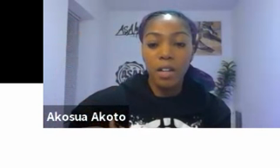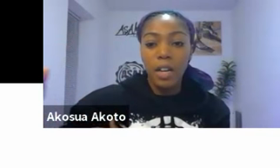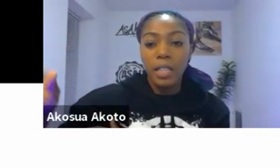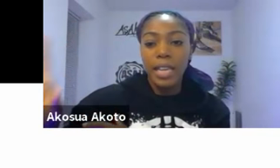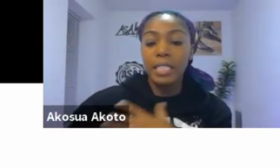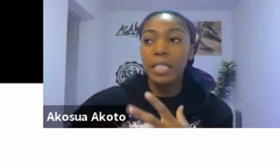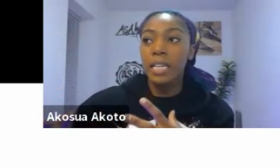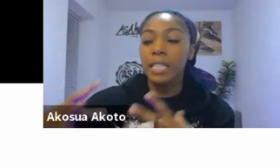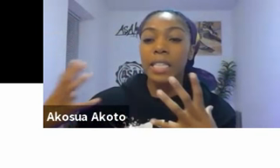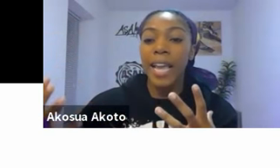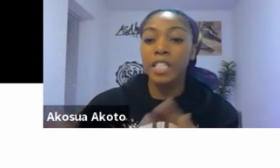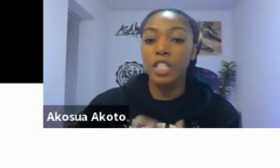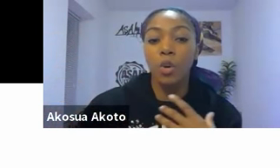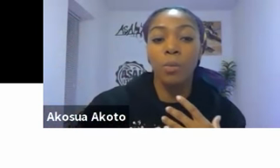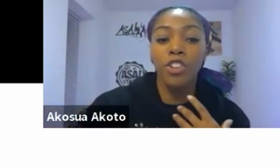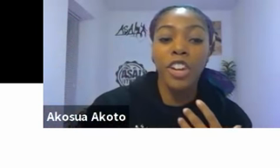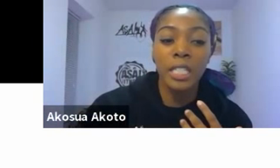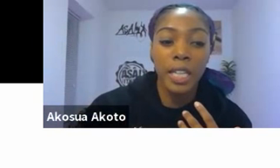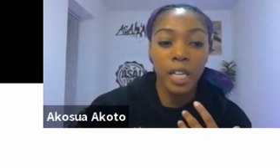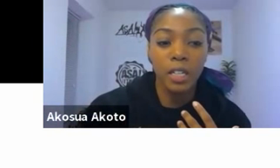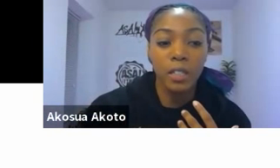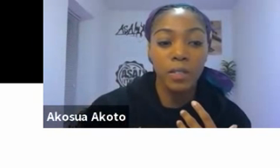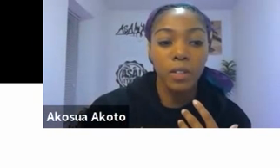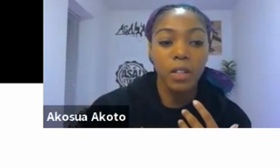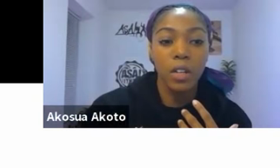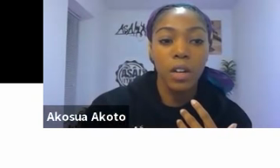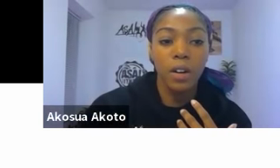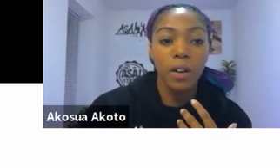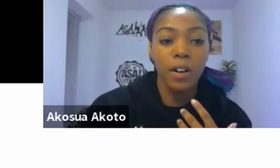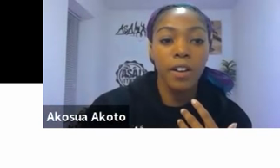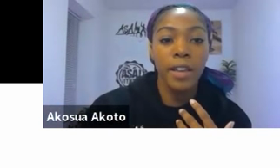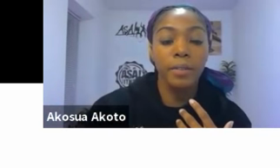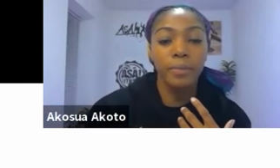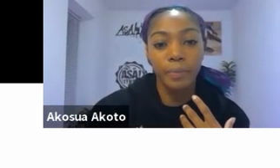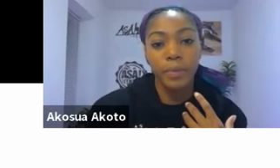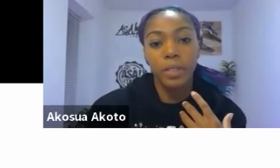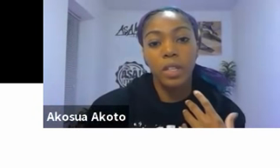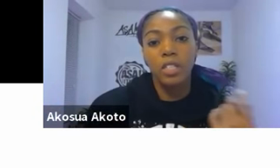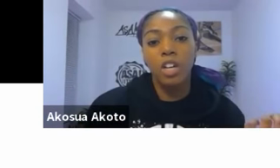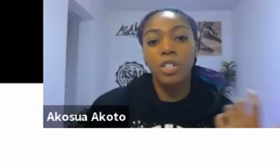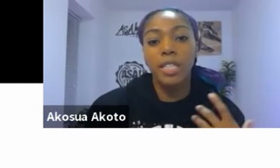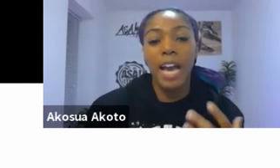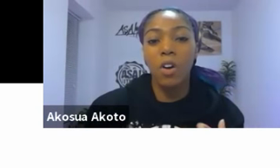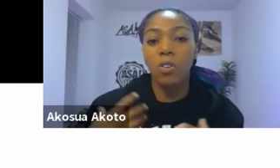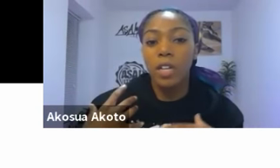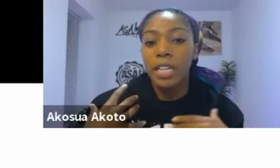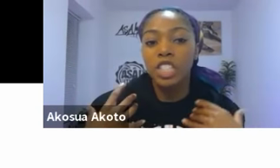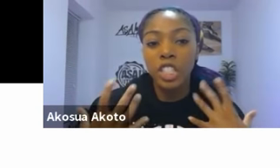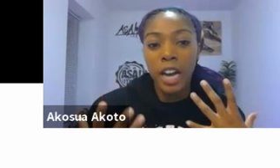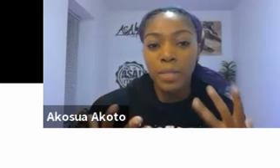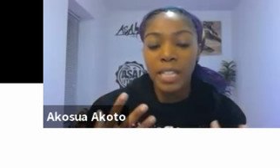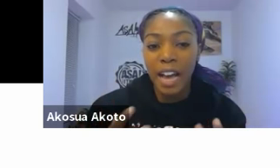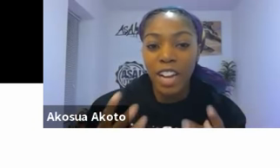there, they see this antelope grazing. All right. So you see how